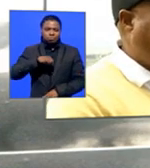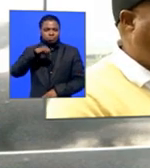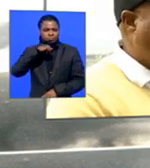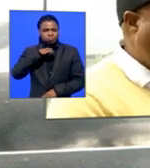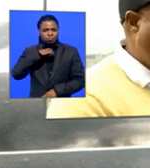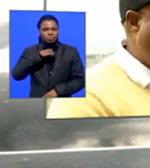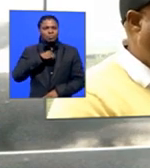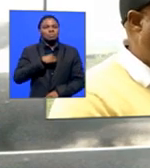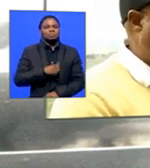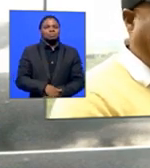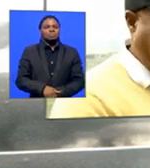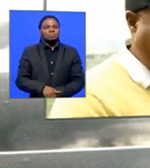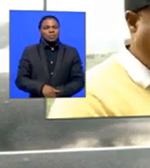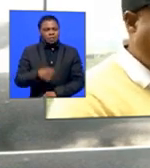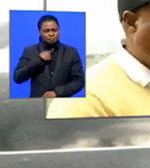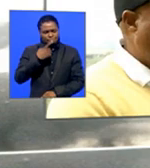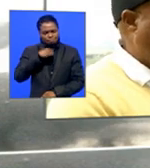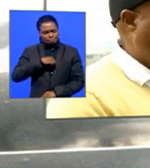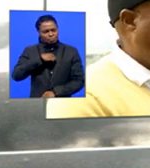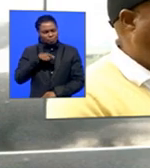bayiviyela into kubana ungunyana walapha,